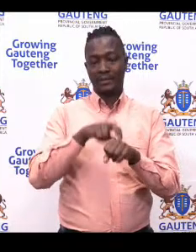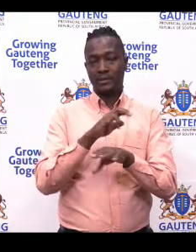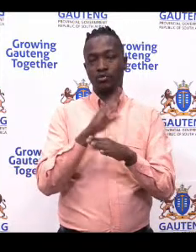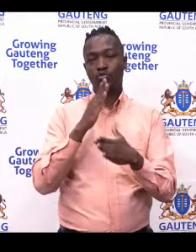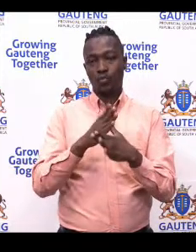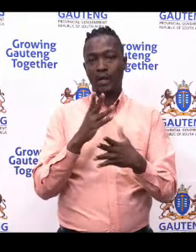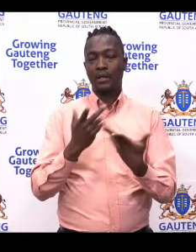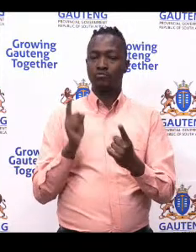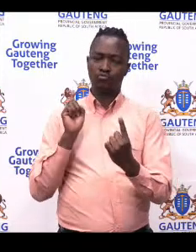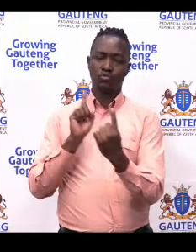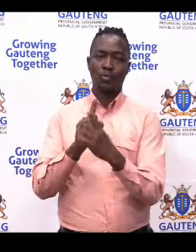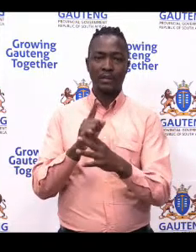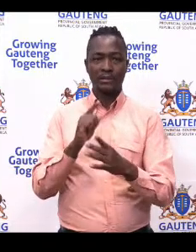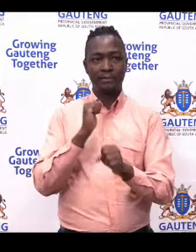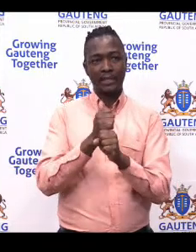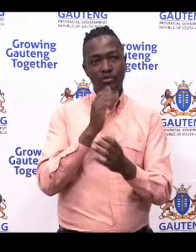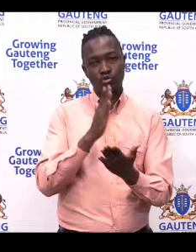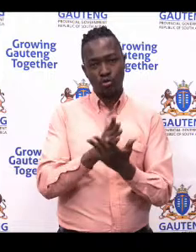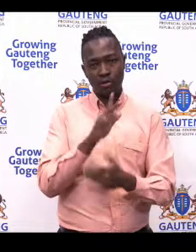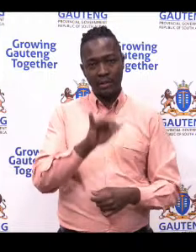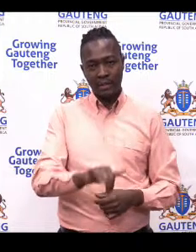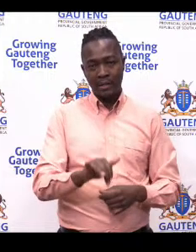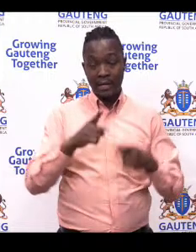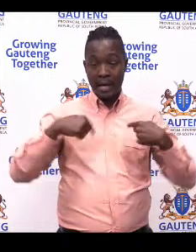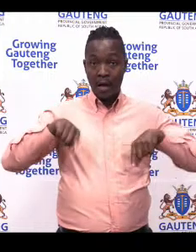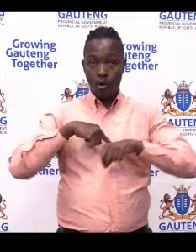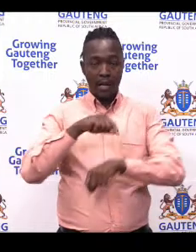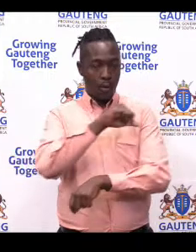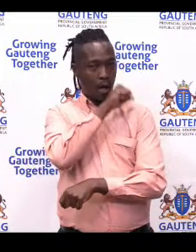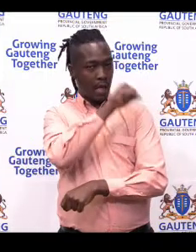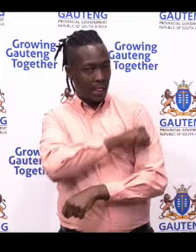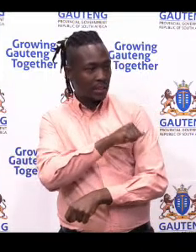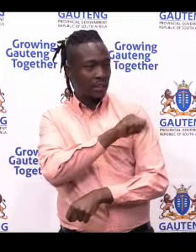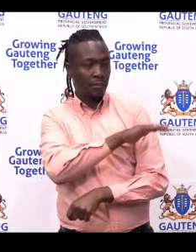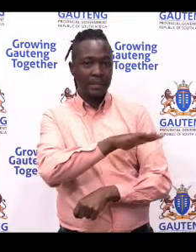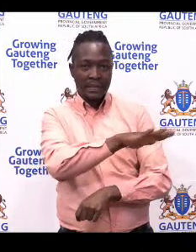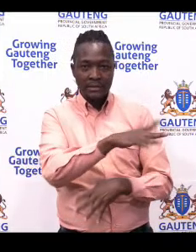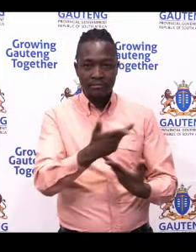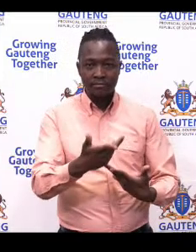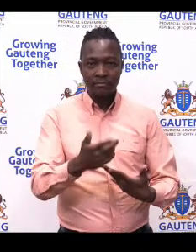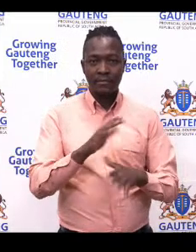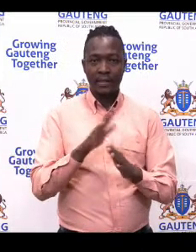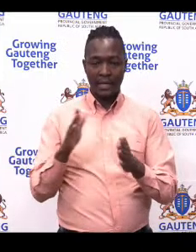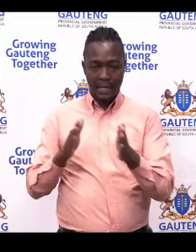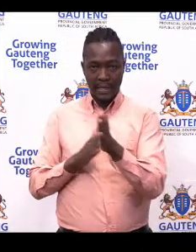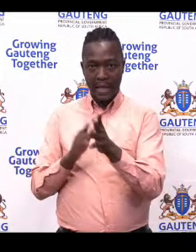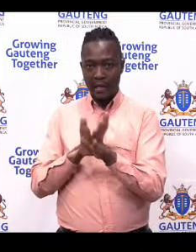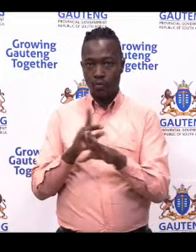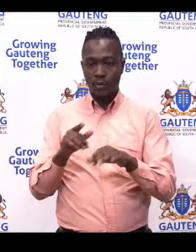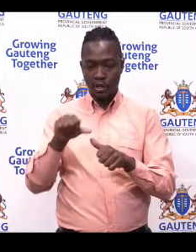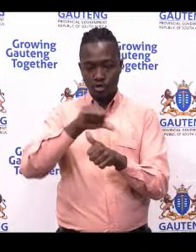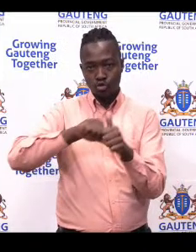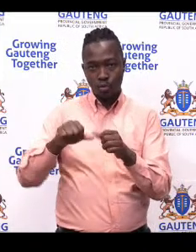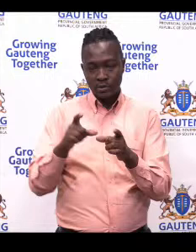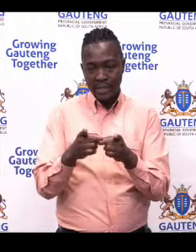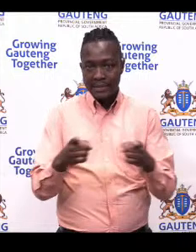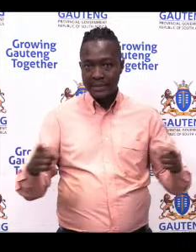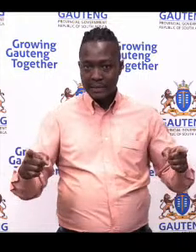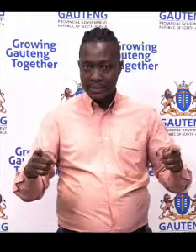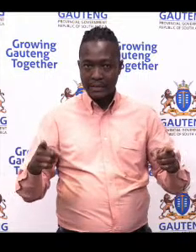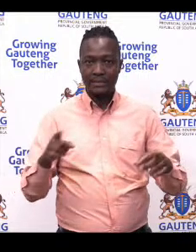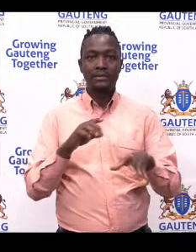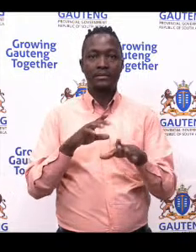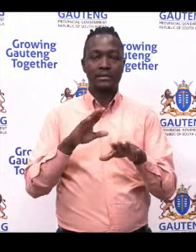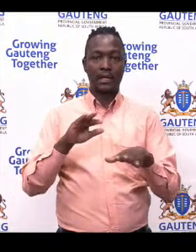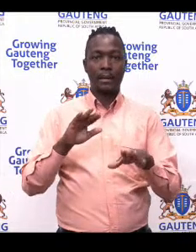that making sure that our facilities, in line with social distance regulations, were able to